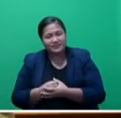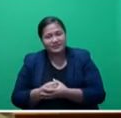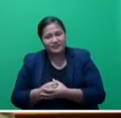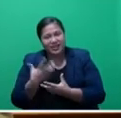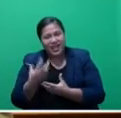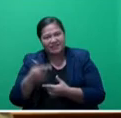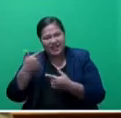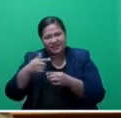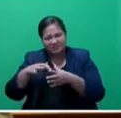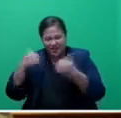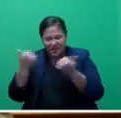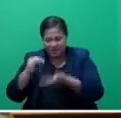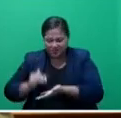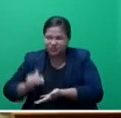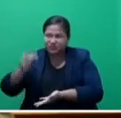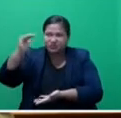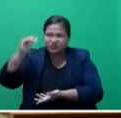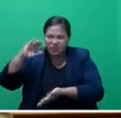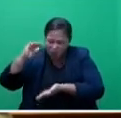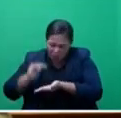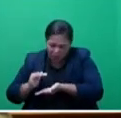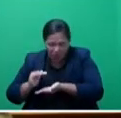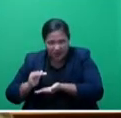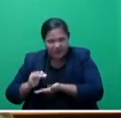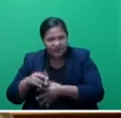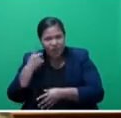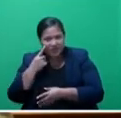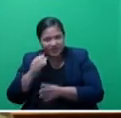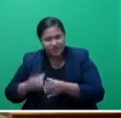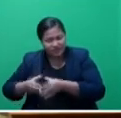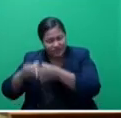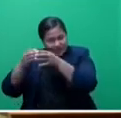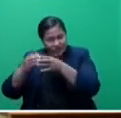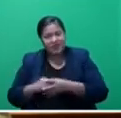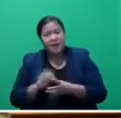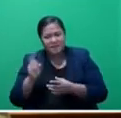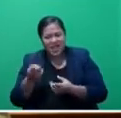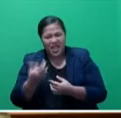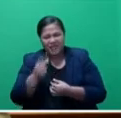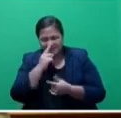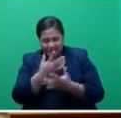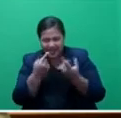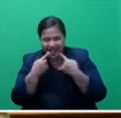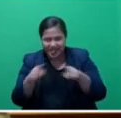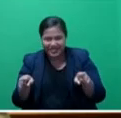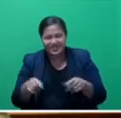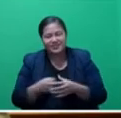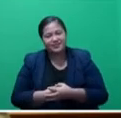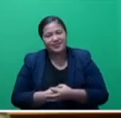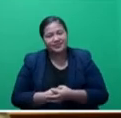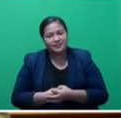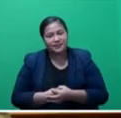meters down, and if yes, then whether there was a public announcement on this matter. Fiji, Mr. Speaker,